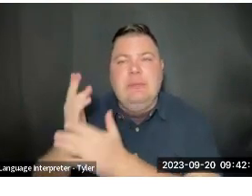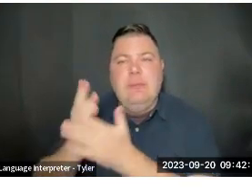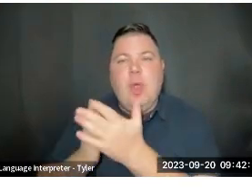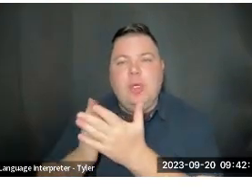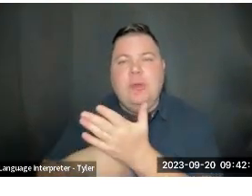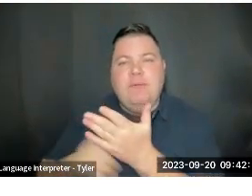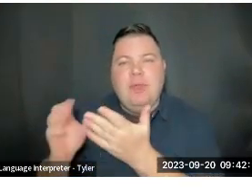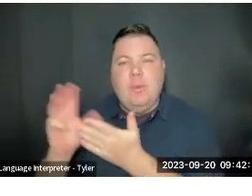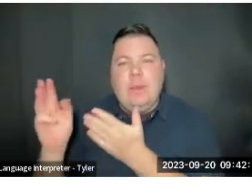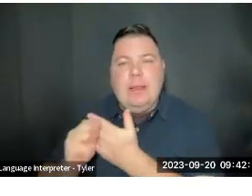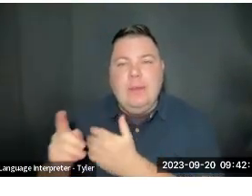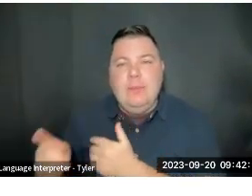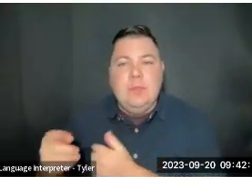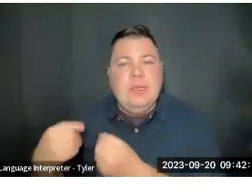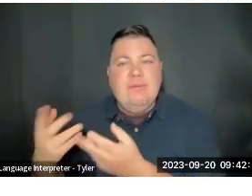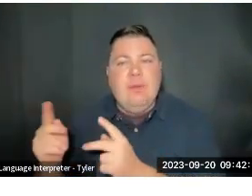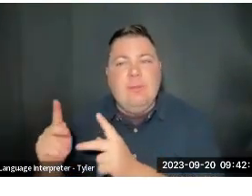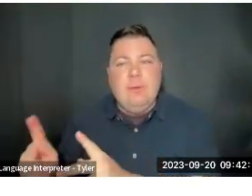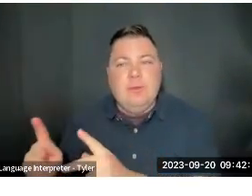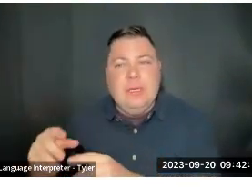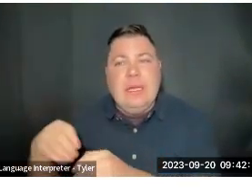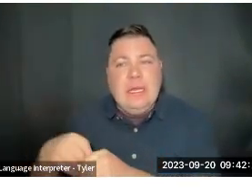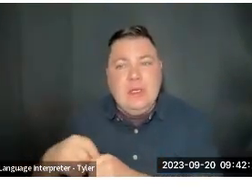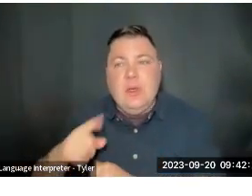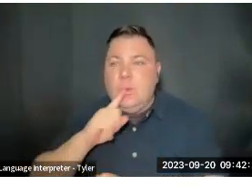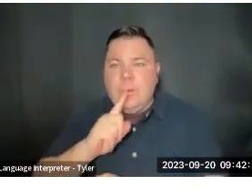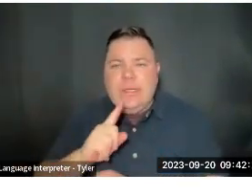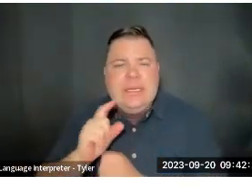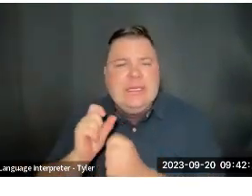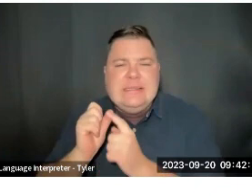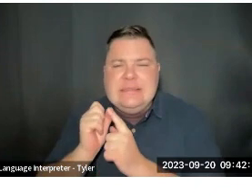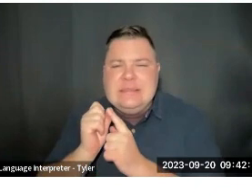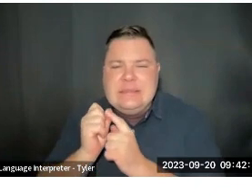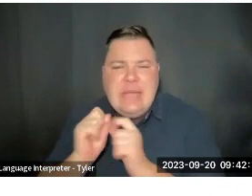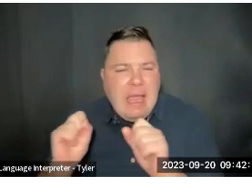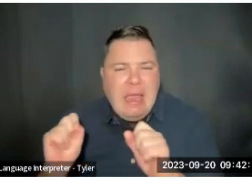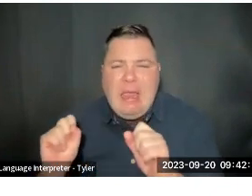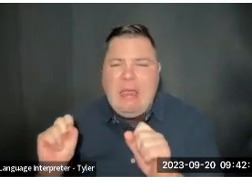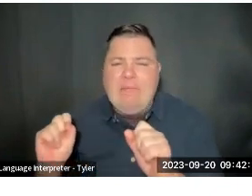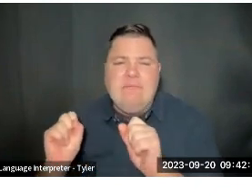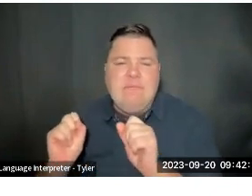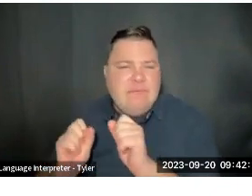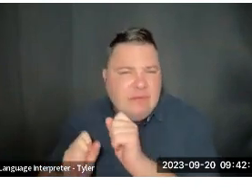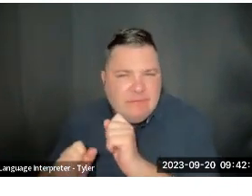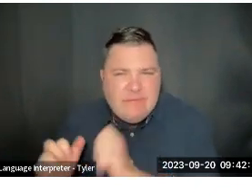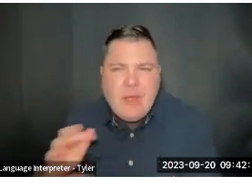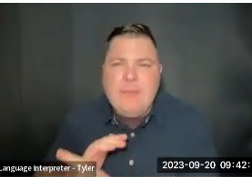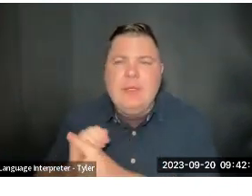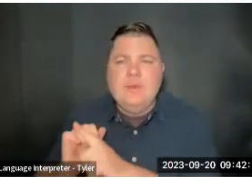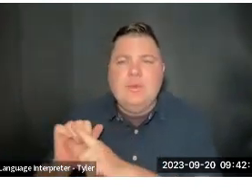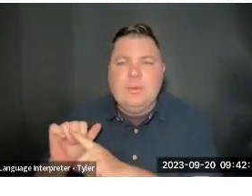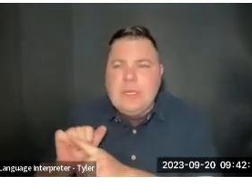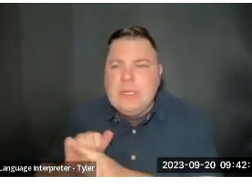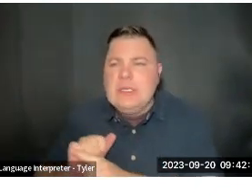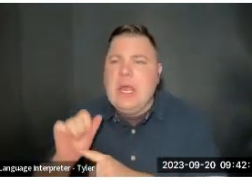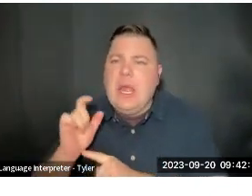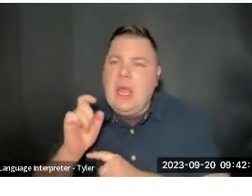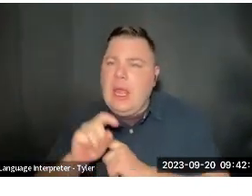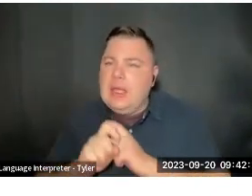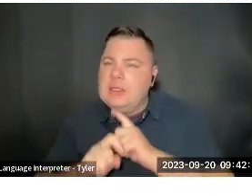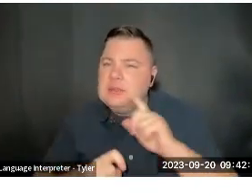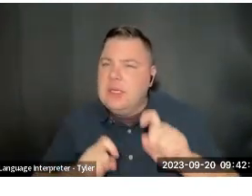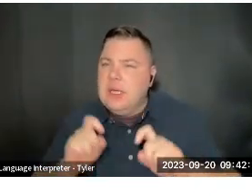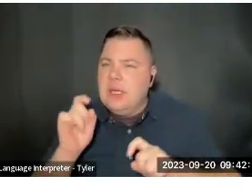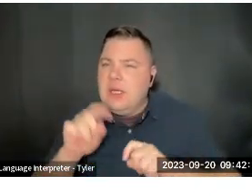curriculum. You get an opportunity in a real safe environment to practice asking those